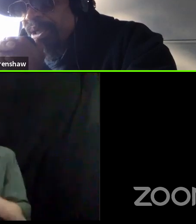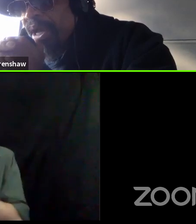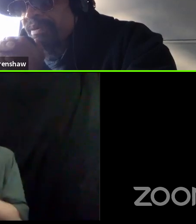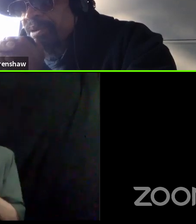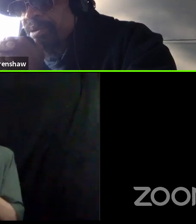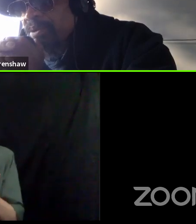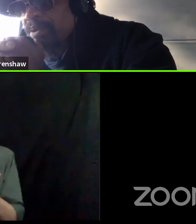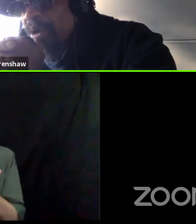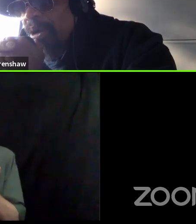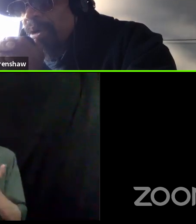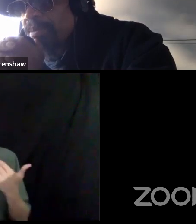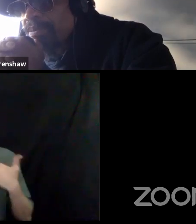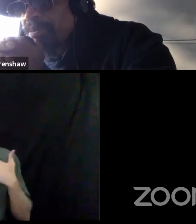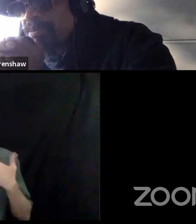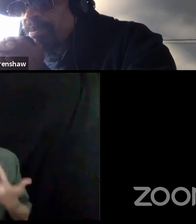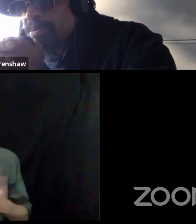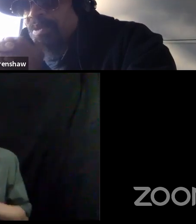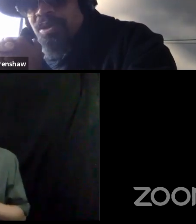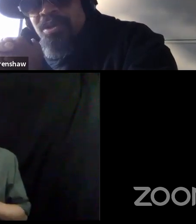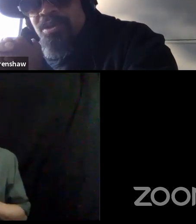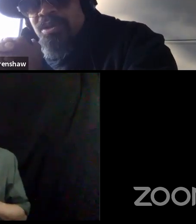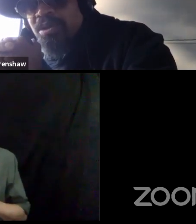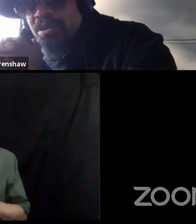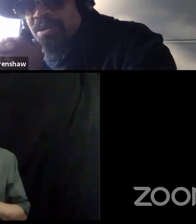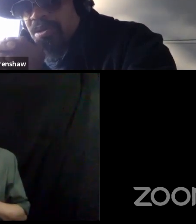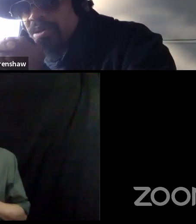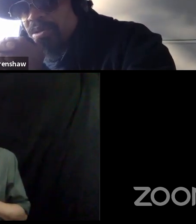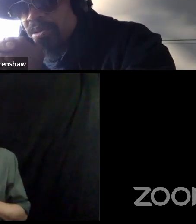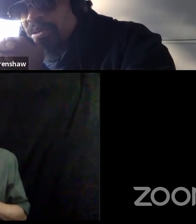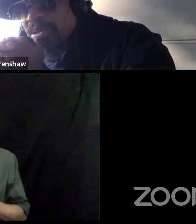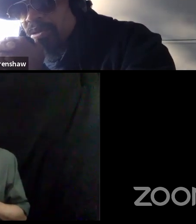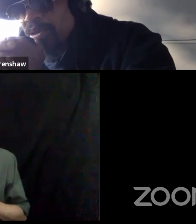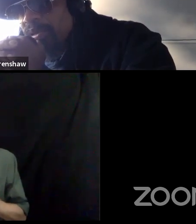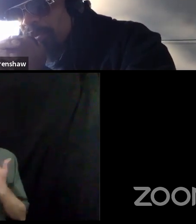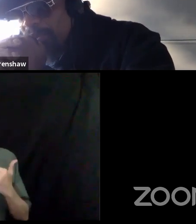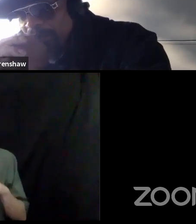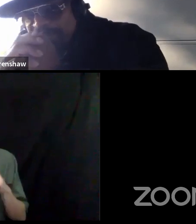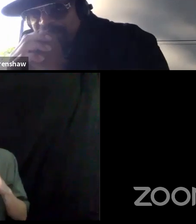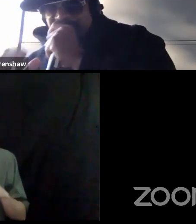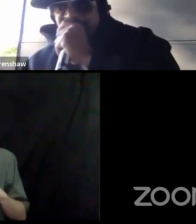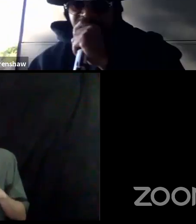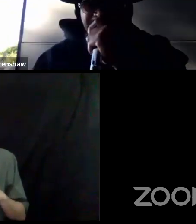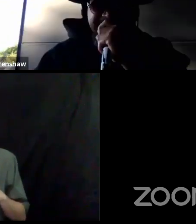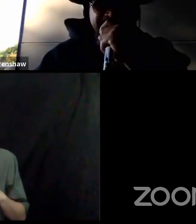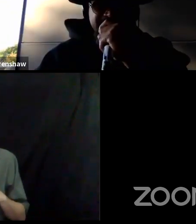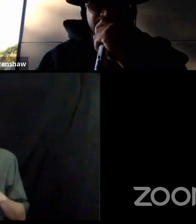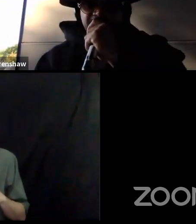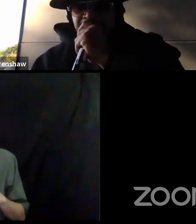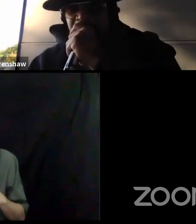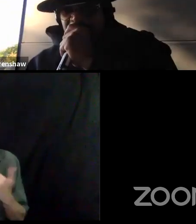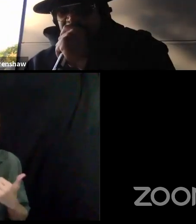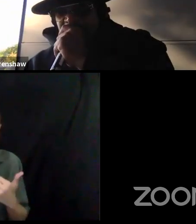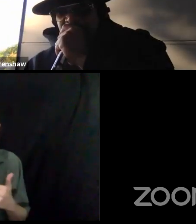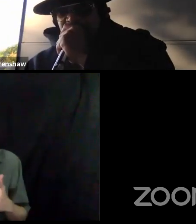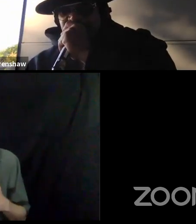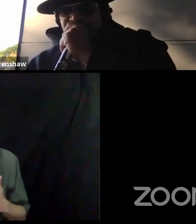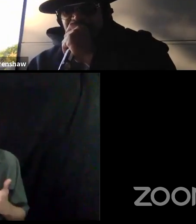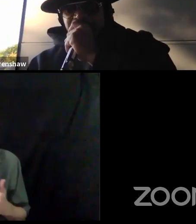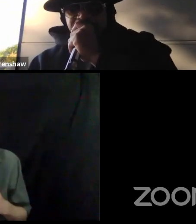we could be having. Okay. Wait, is it possible? And it's hard to hear you right now, too. It's hard to hear me right now, too, huh?